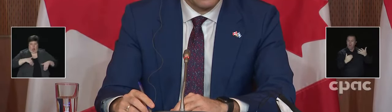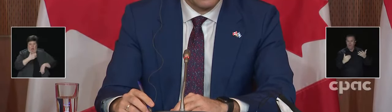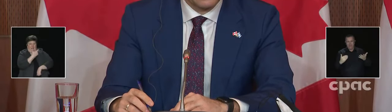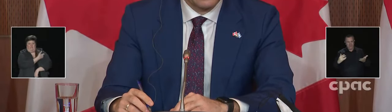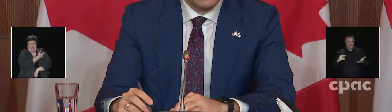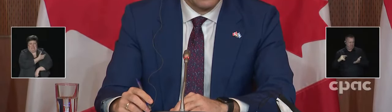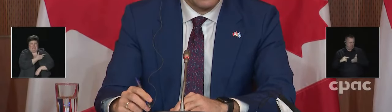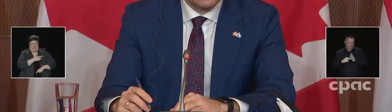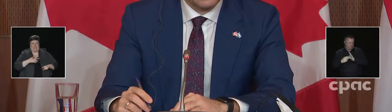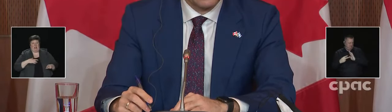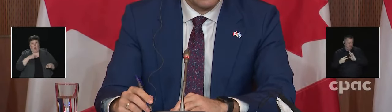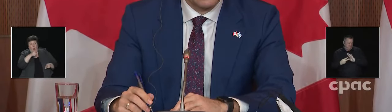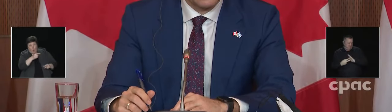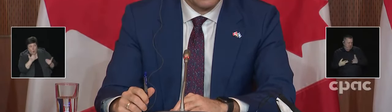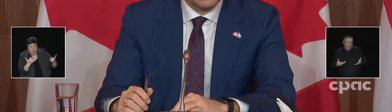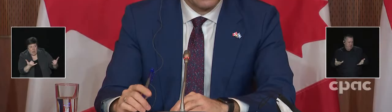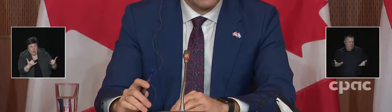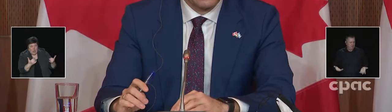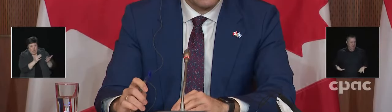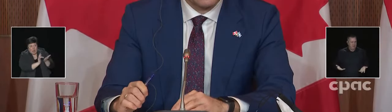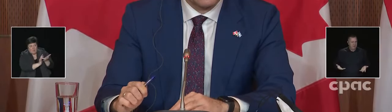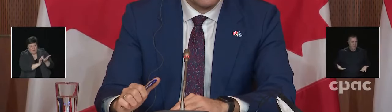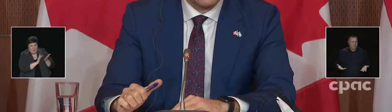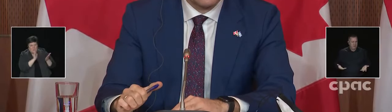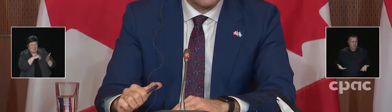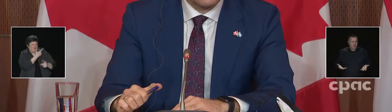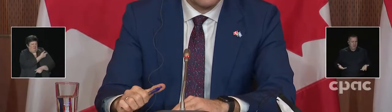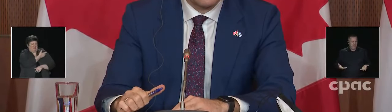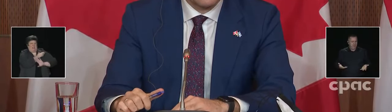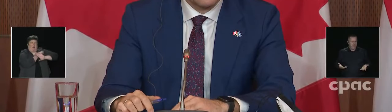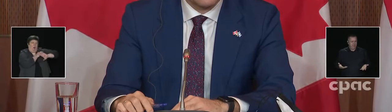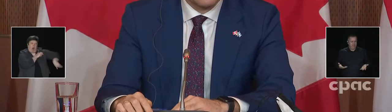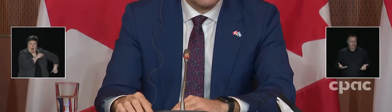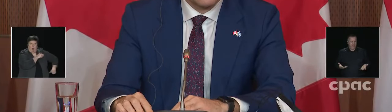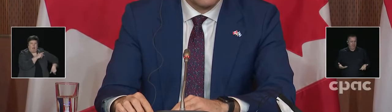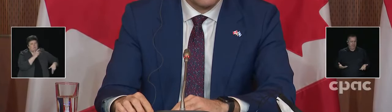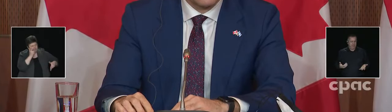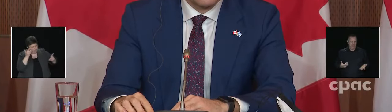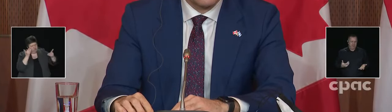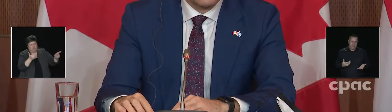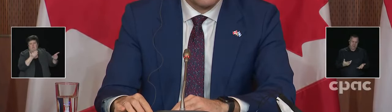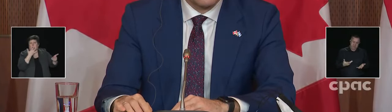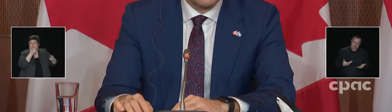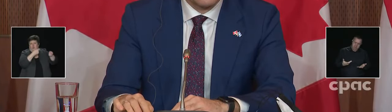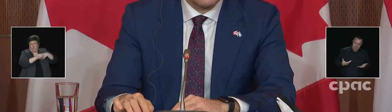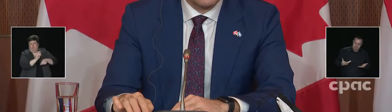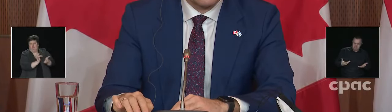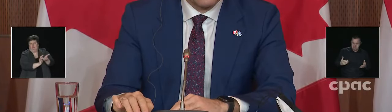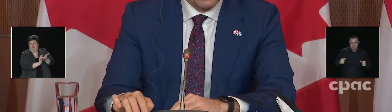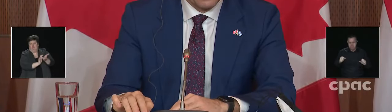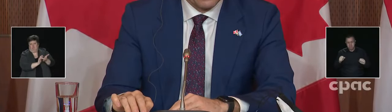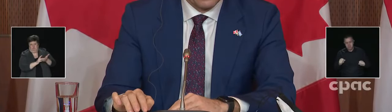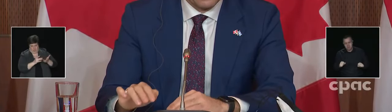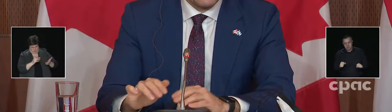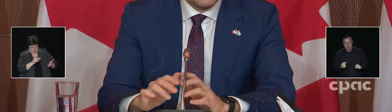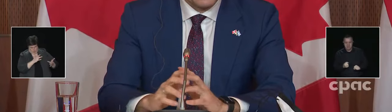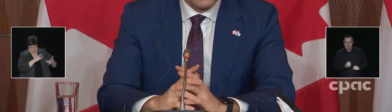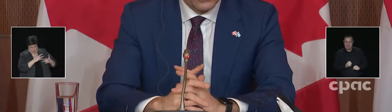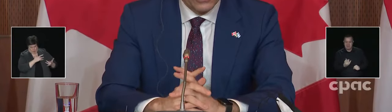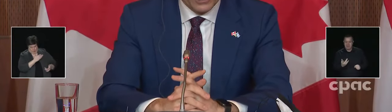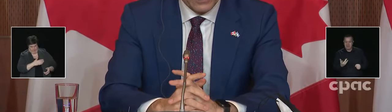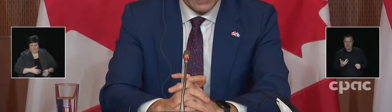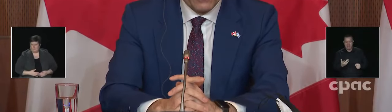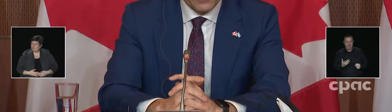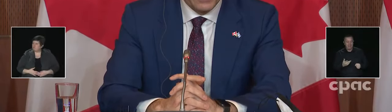disincentive to people who haven't been vaccinated, that they'll see the pill as something they could do instead of getting vaccinated. I